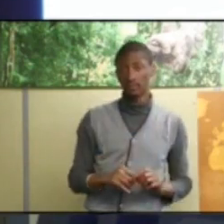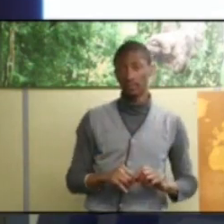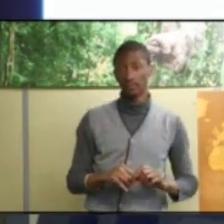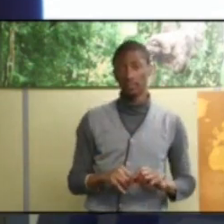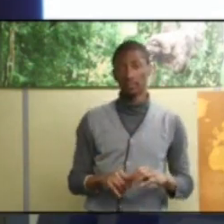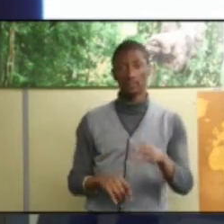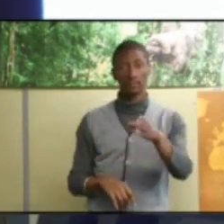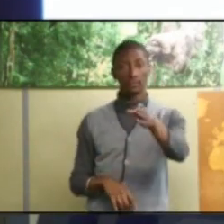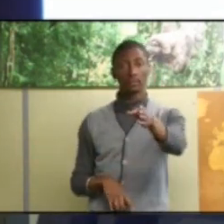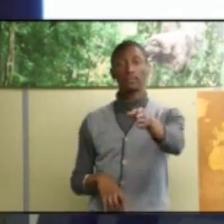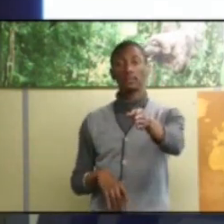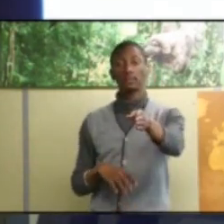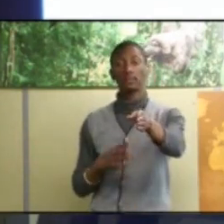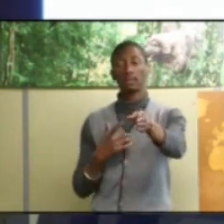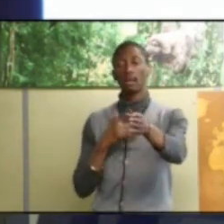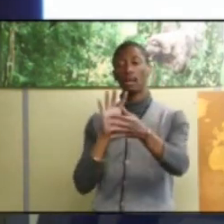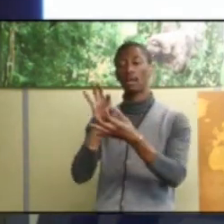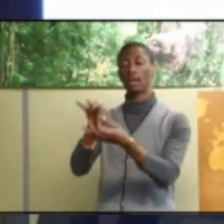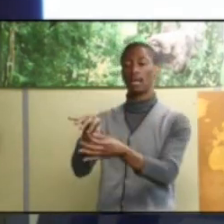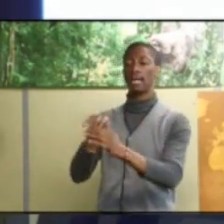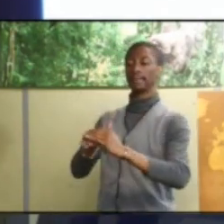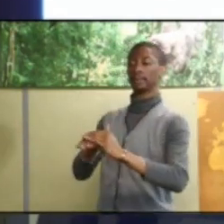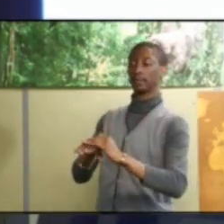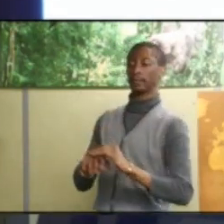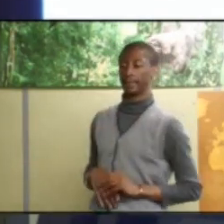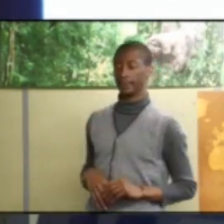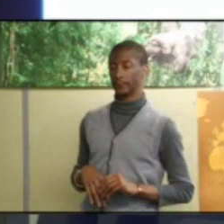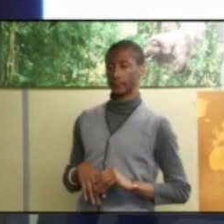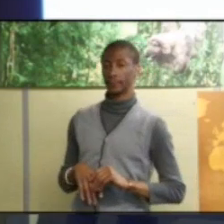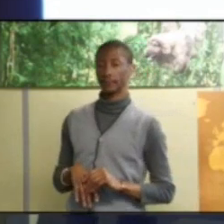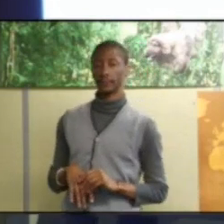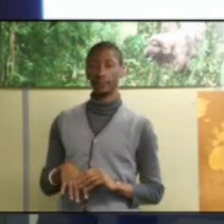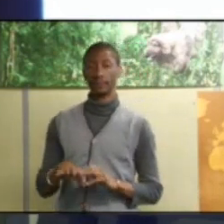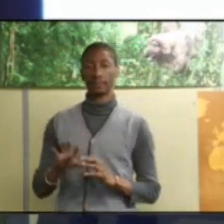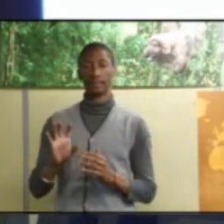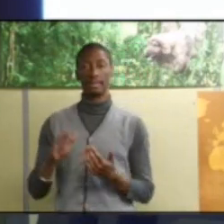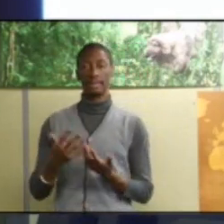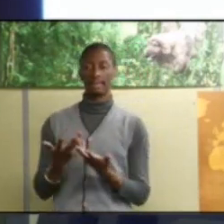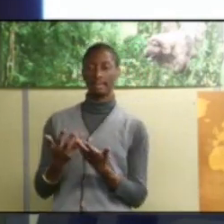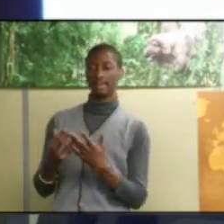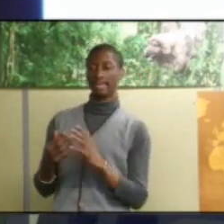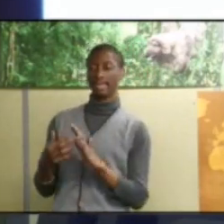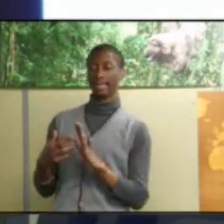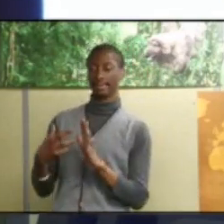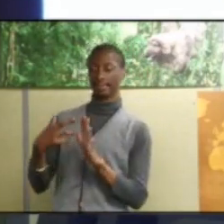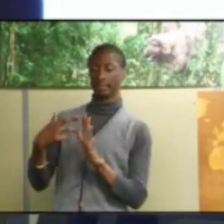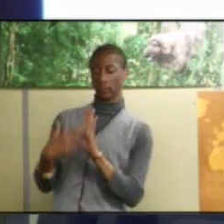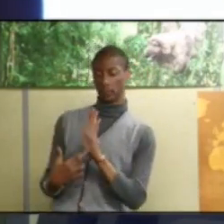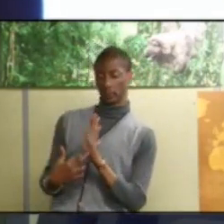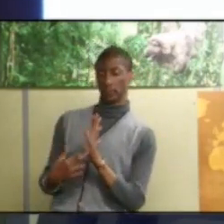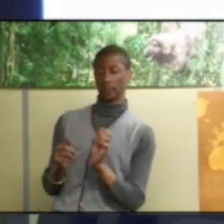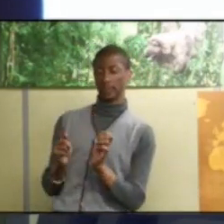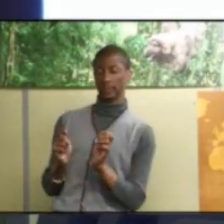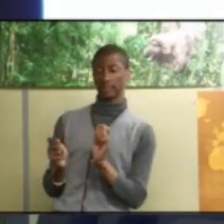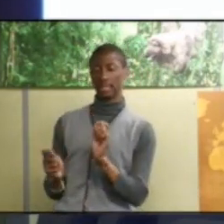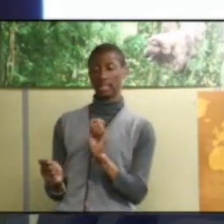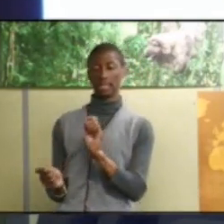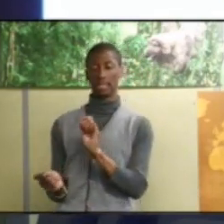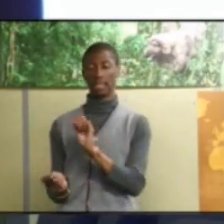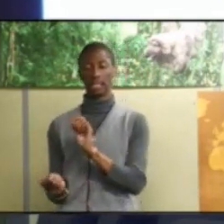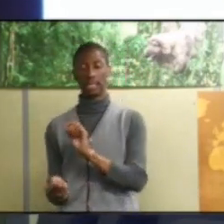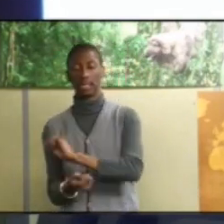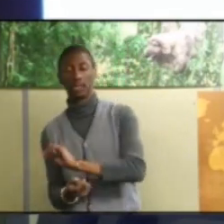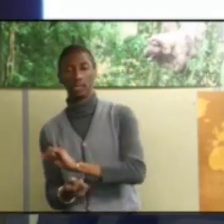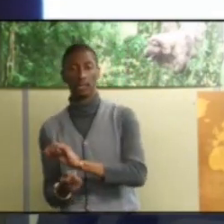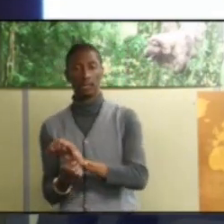the accessibility question. I mean, those guidelines seem to be changing and evolving, ever changing and evolving. So